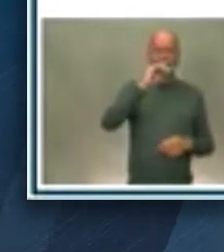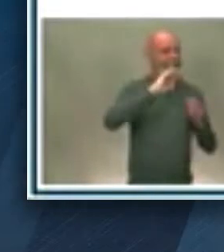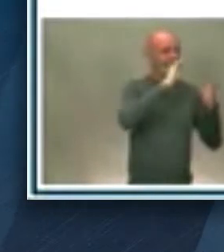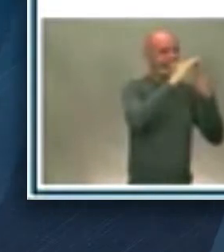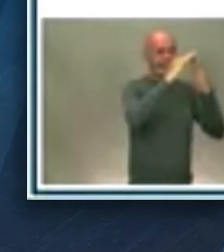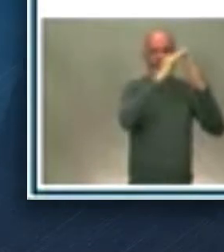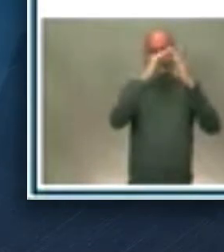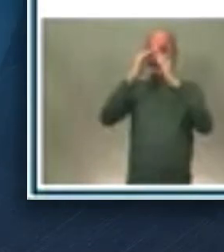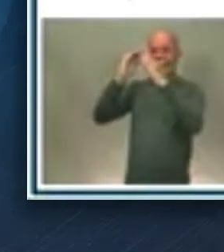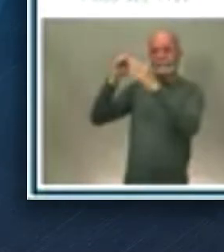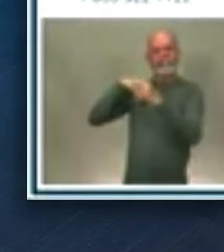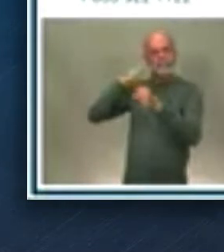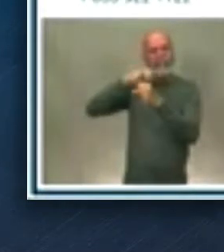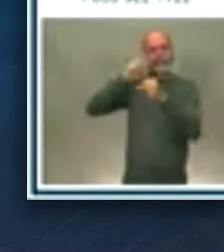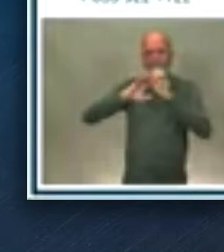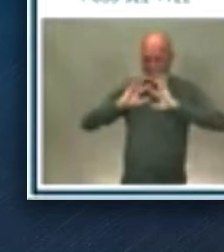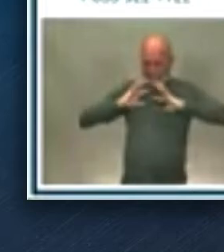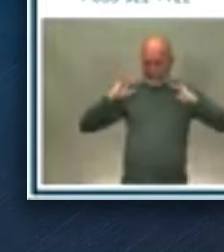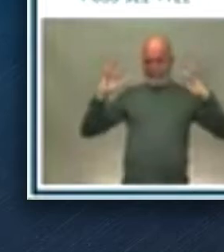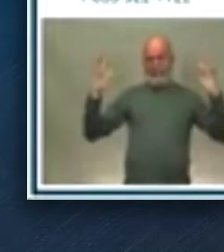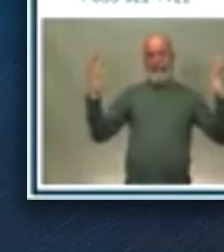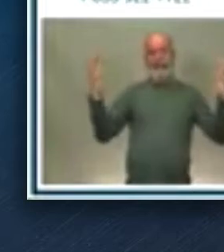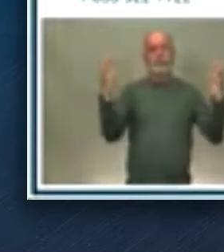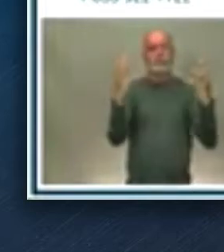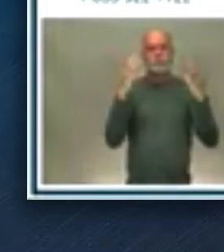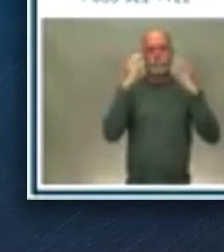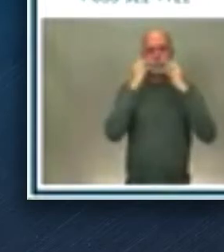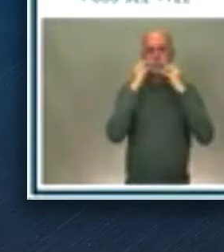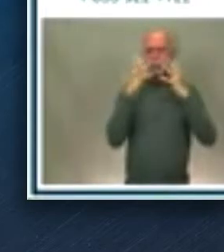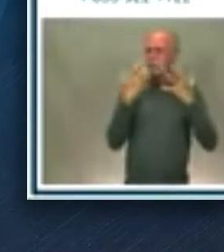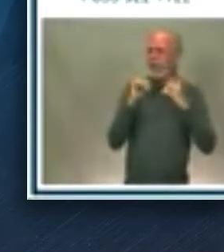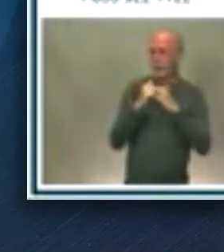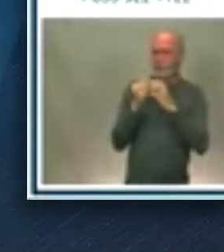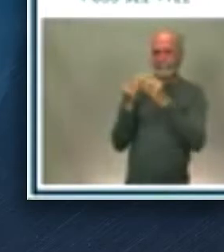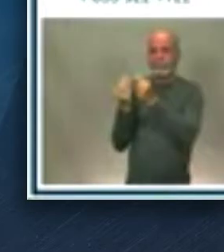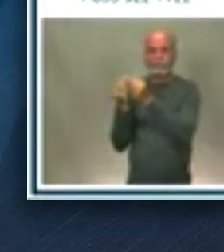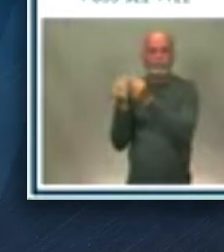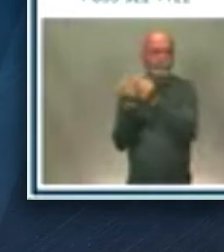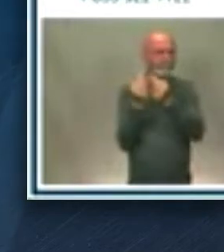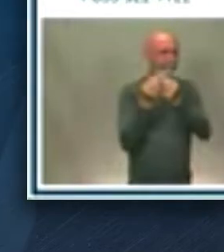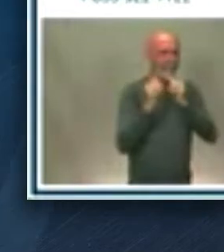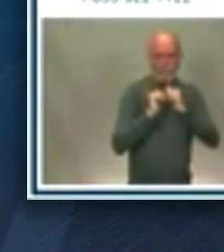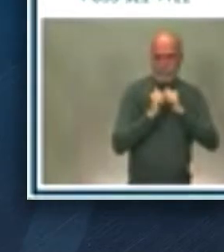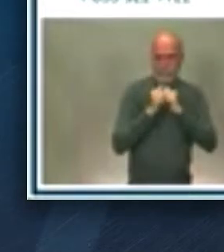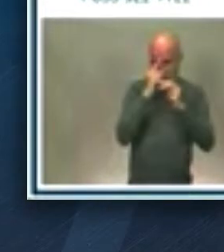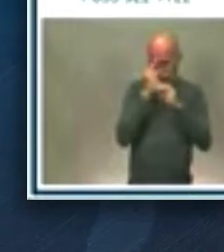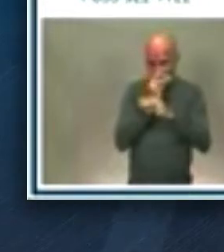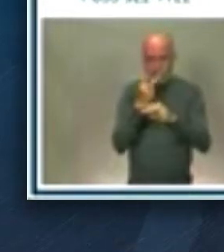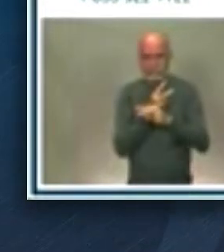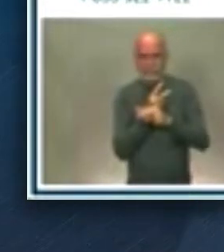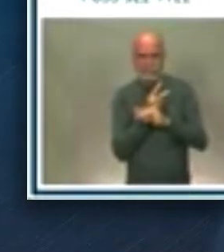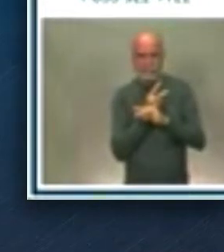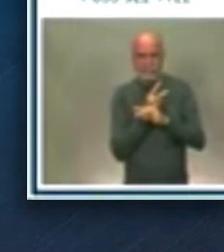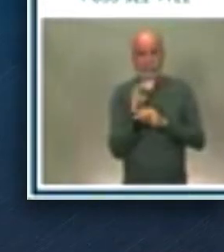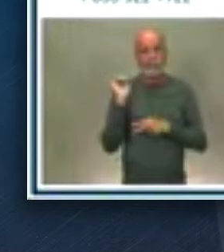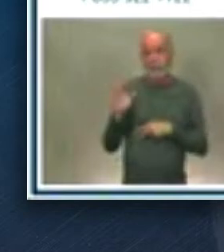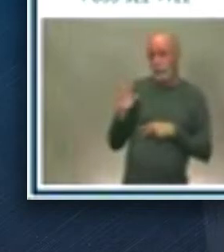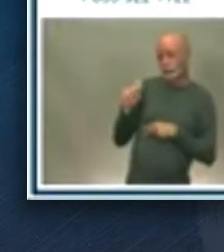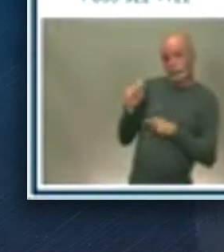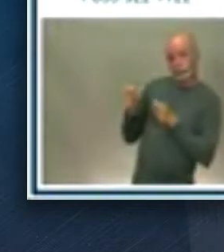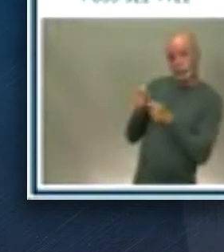there? How do we get to the real solutions on that? But as I say, that rent control, the housing